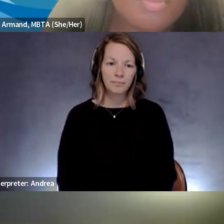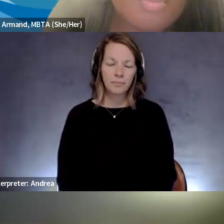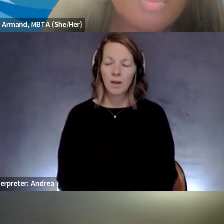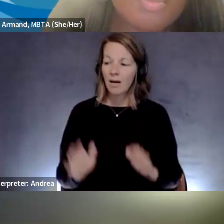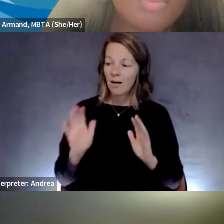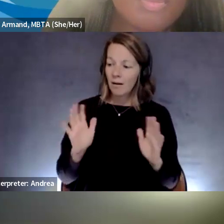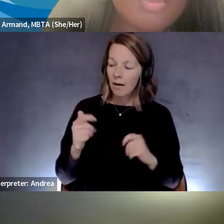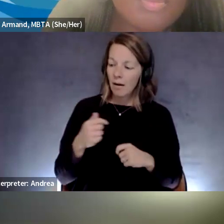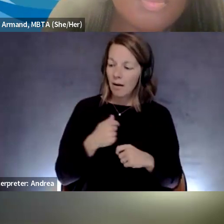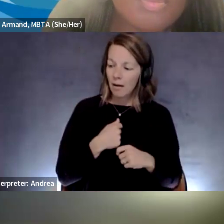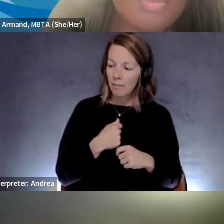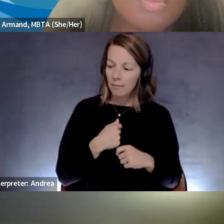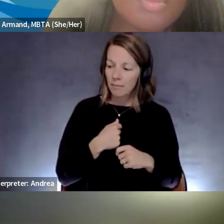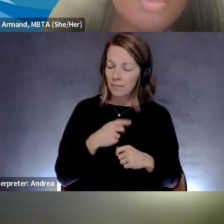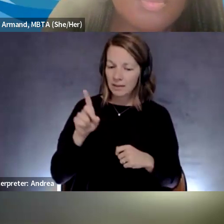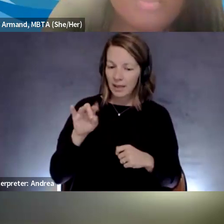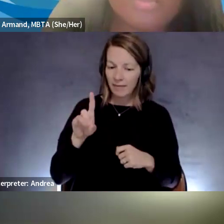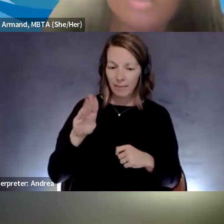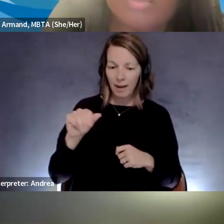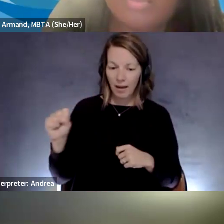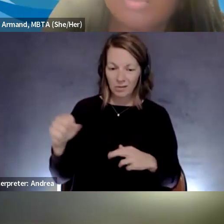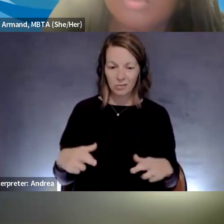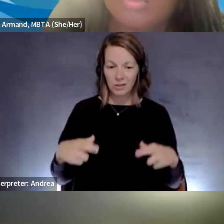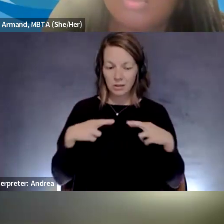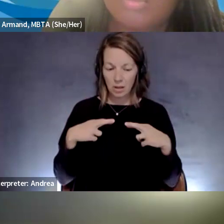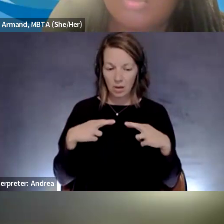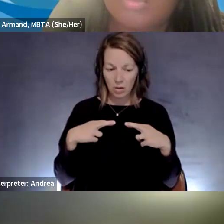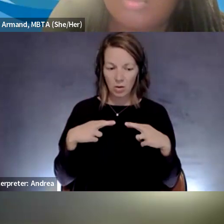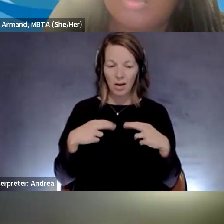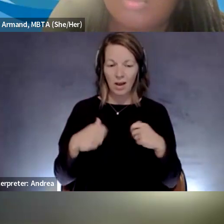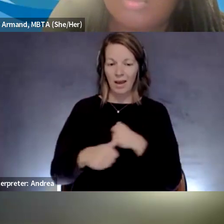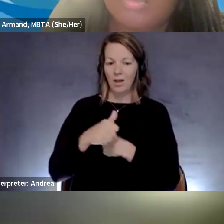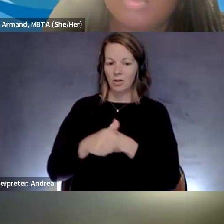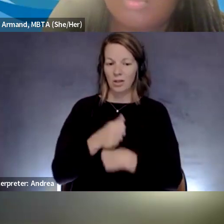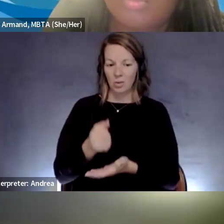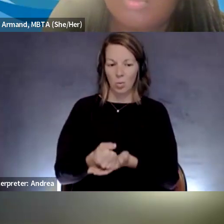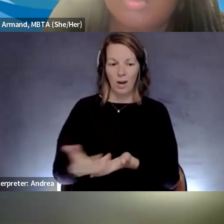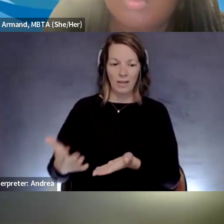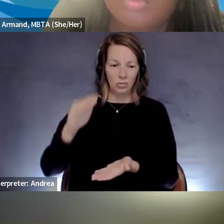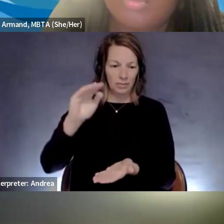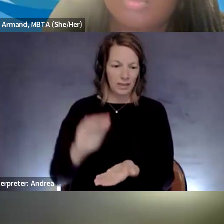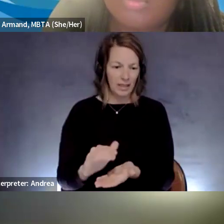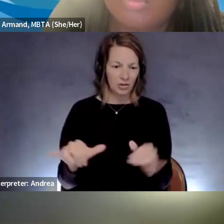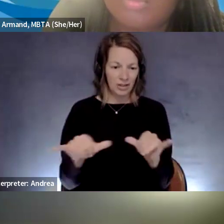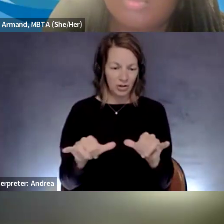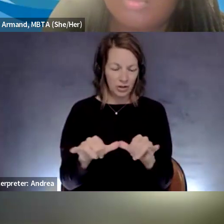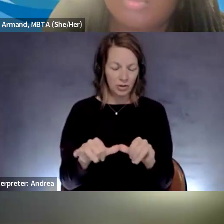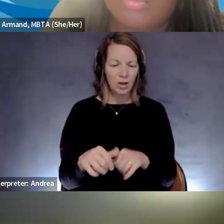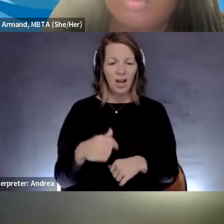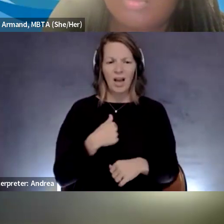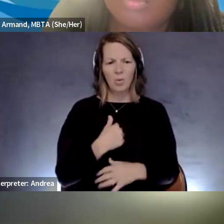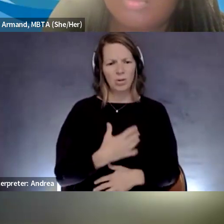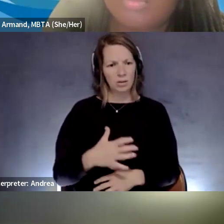Hi, I'm David Bass. I'm a retired hazardous waste remediation engineer. I was